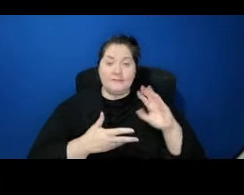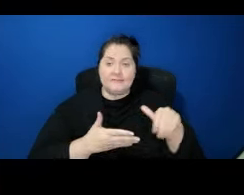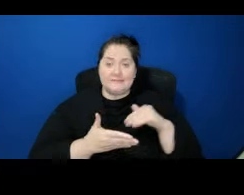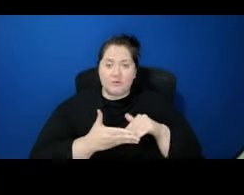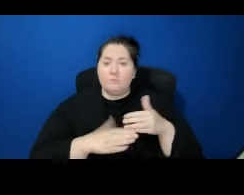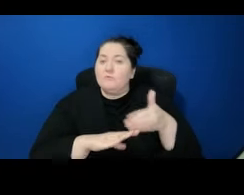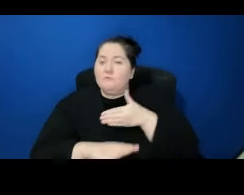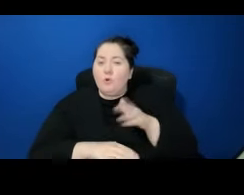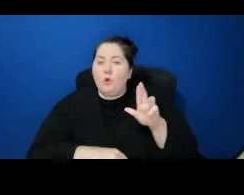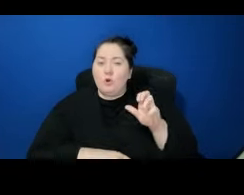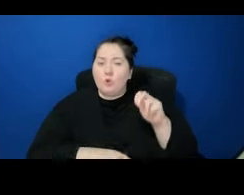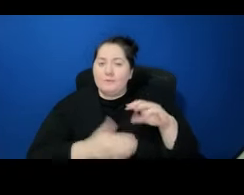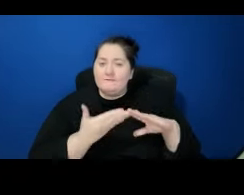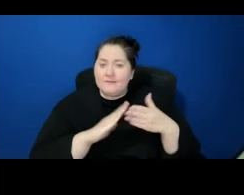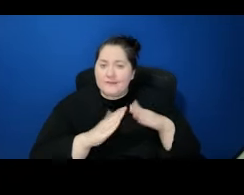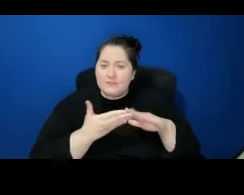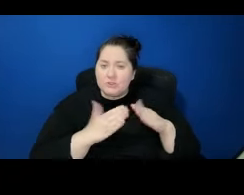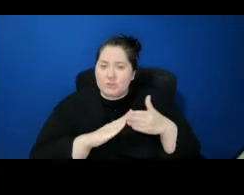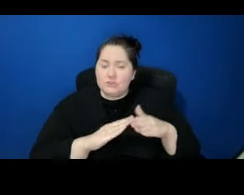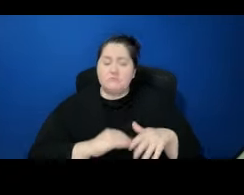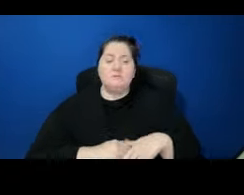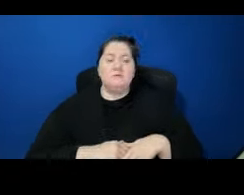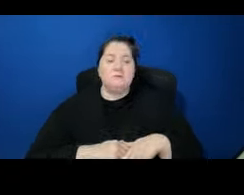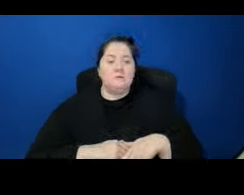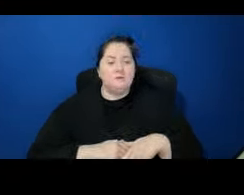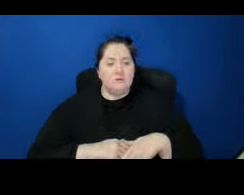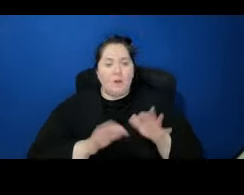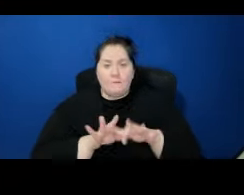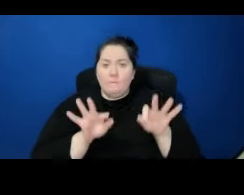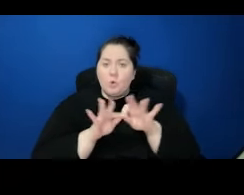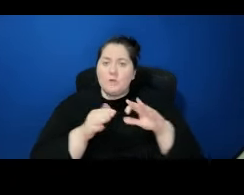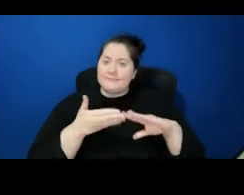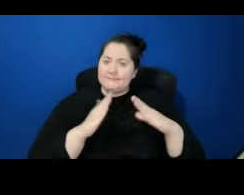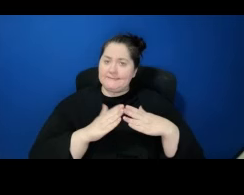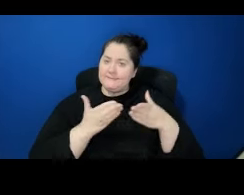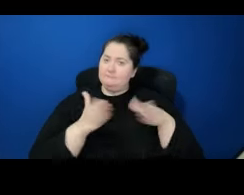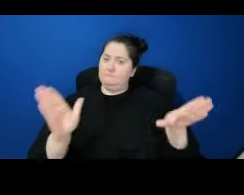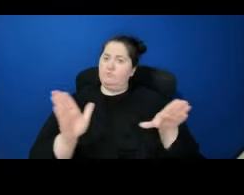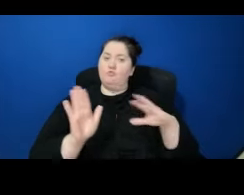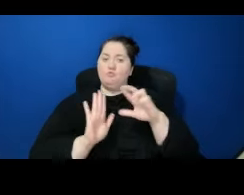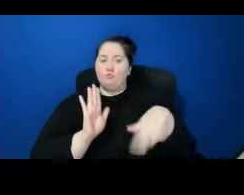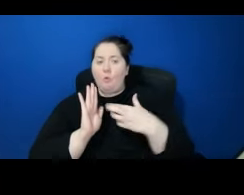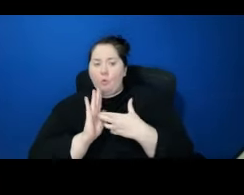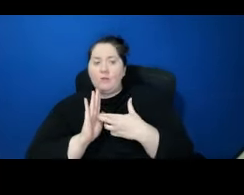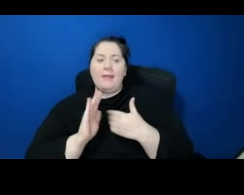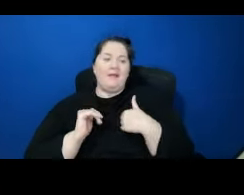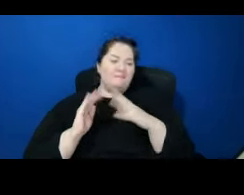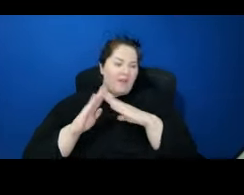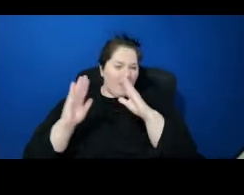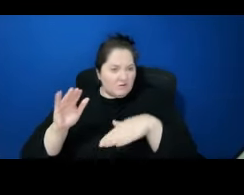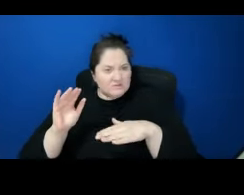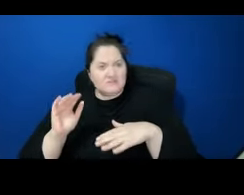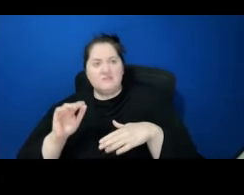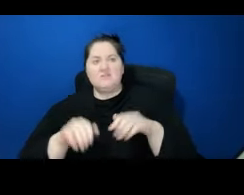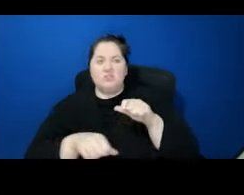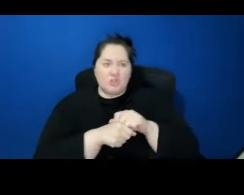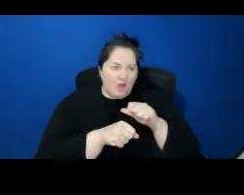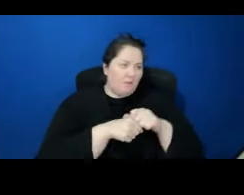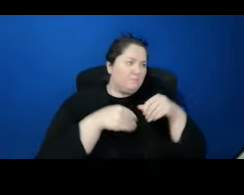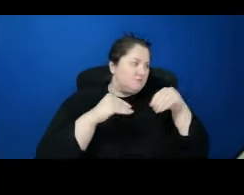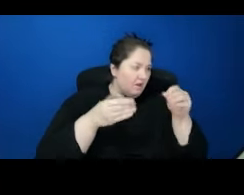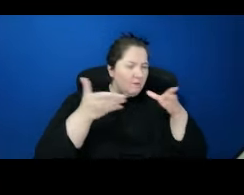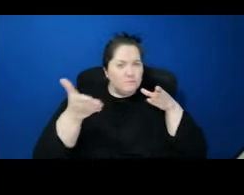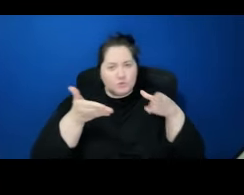urban villages. These are places with an important citywide role, with a dense mix of housing, jobs, shops and